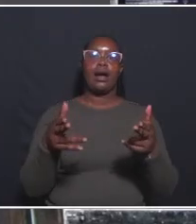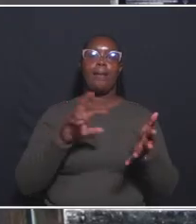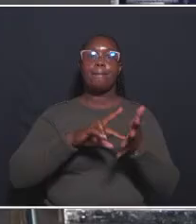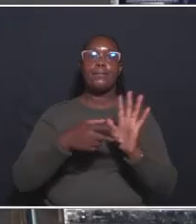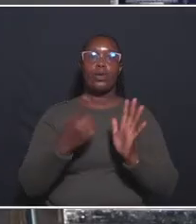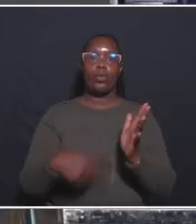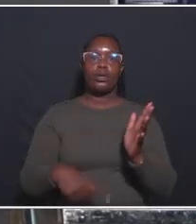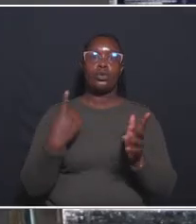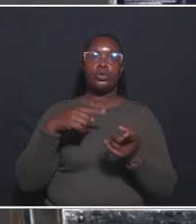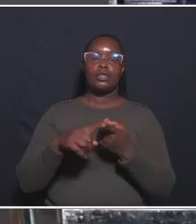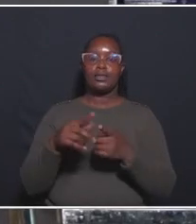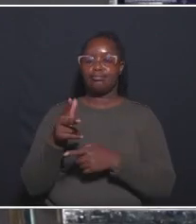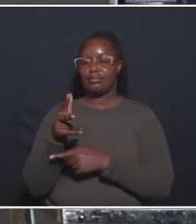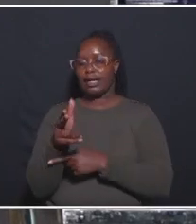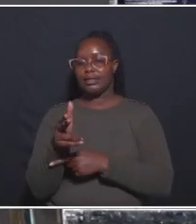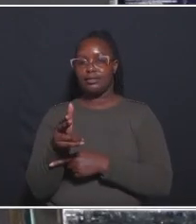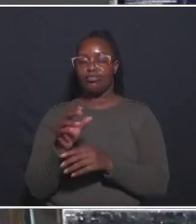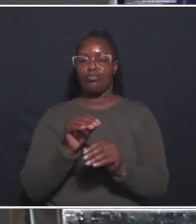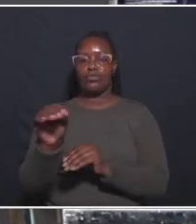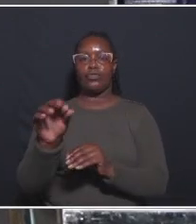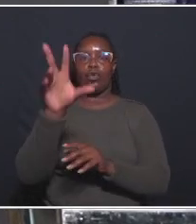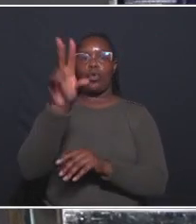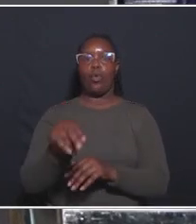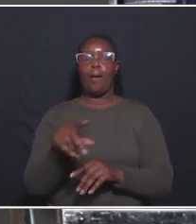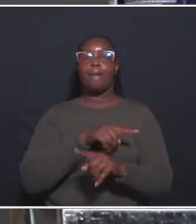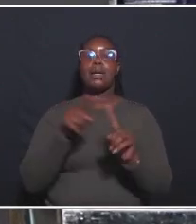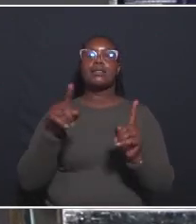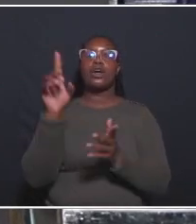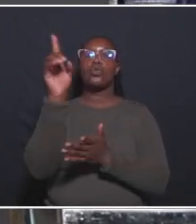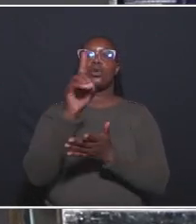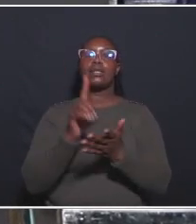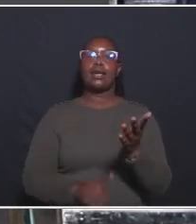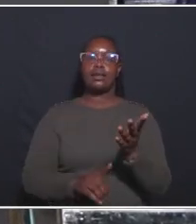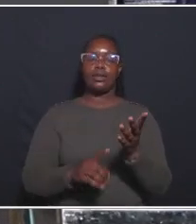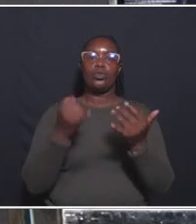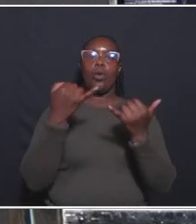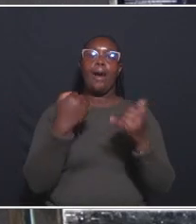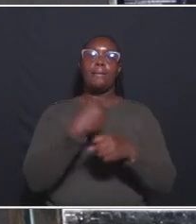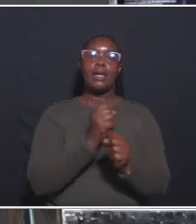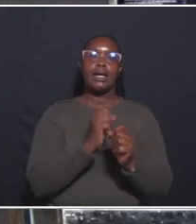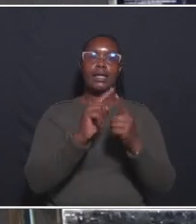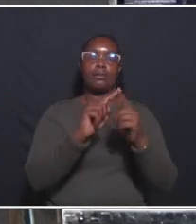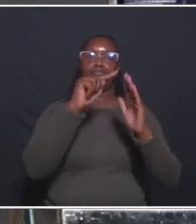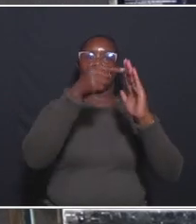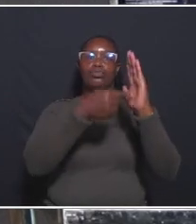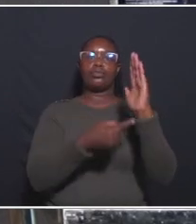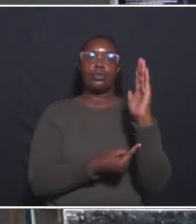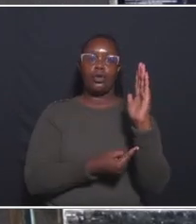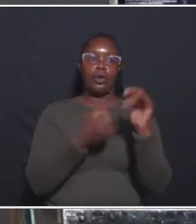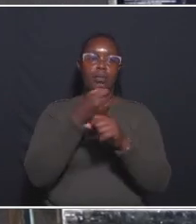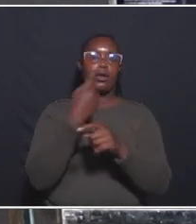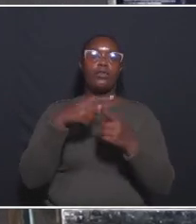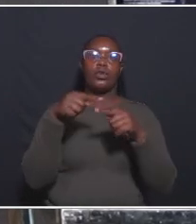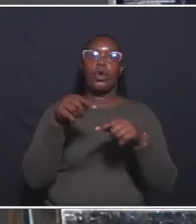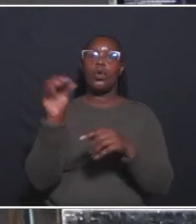just cut and leave. No, you're sound designing, you are scoring, you have to choose the music by yourself. No one is choosing